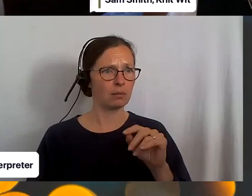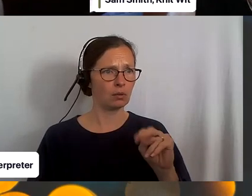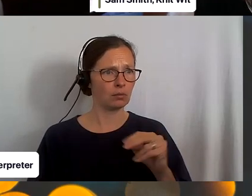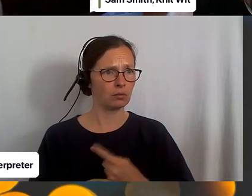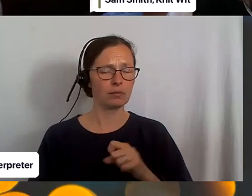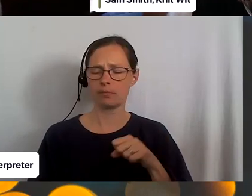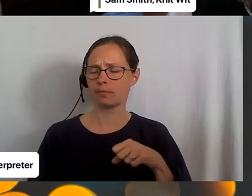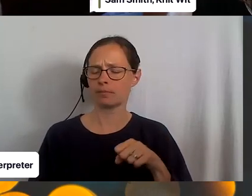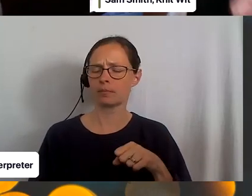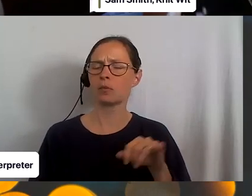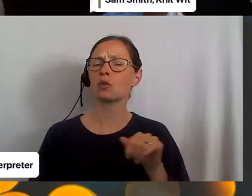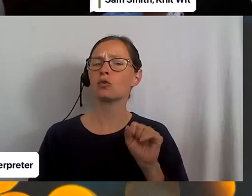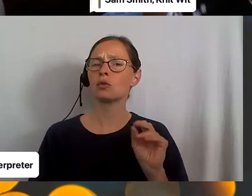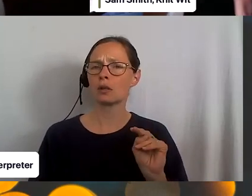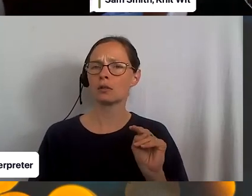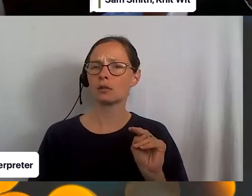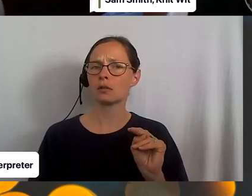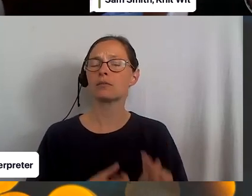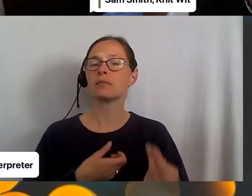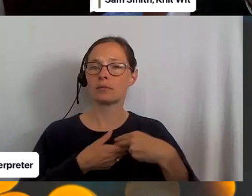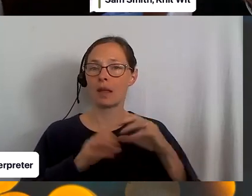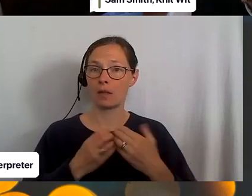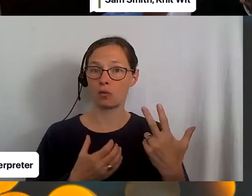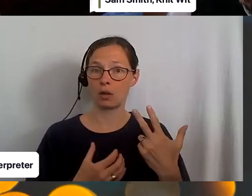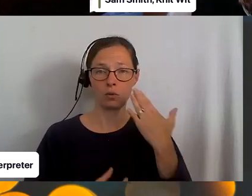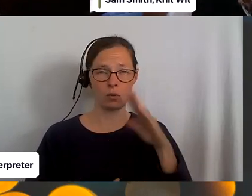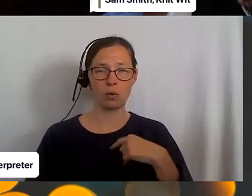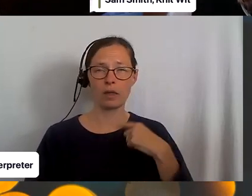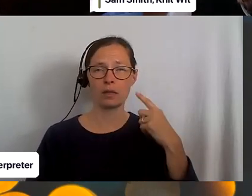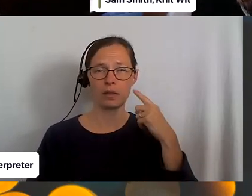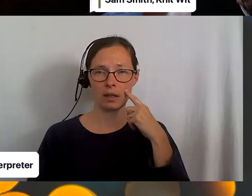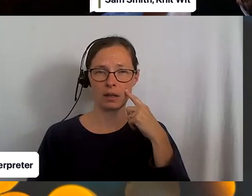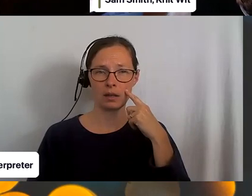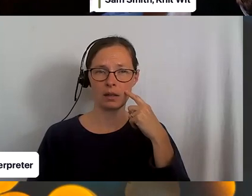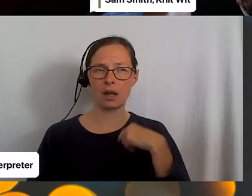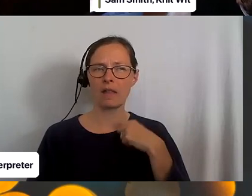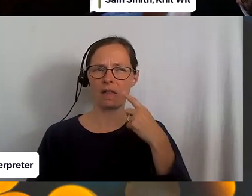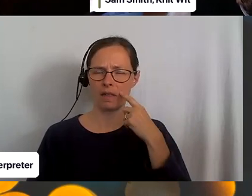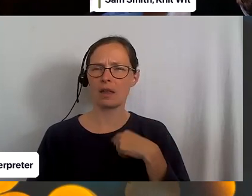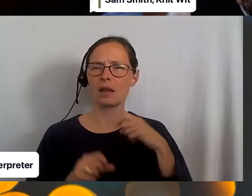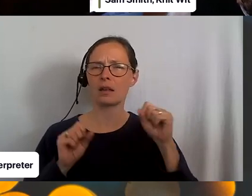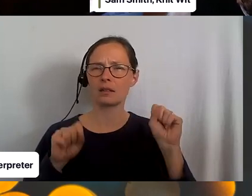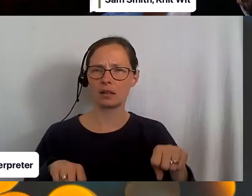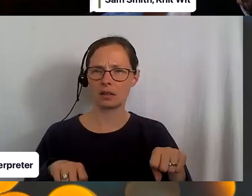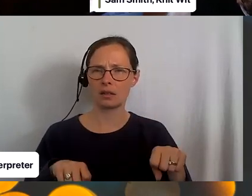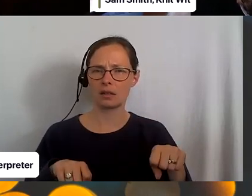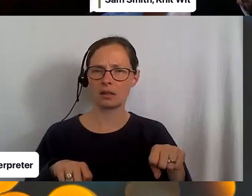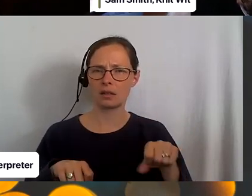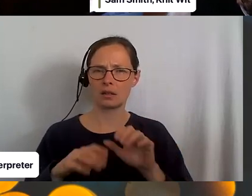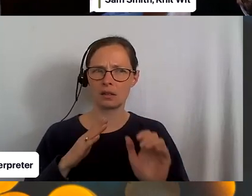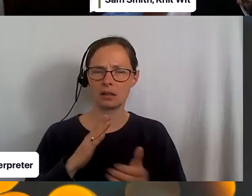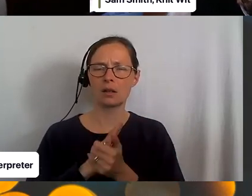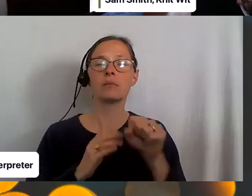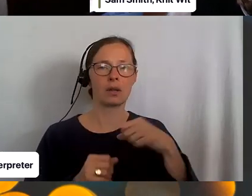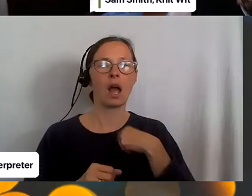yeah. So Jason has signed up for class 3. You know what? I think I may be able to attach. Yeah,